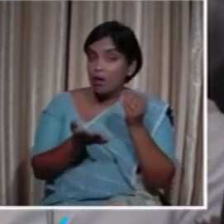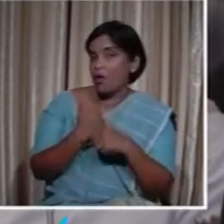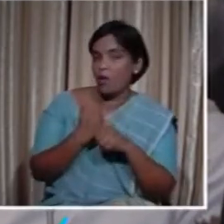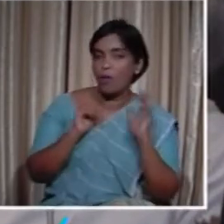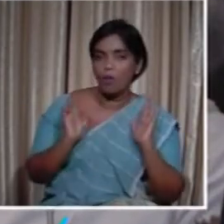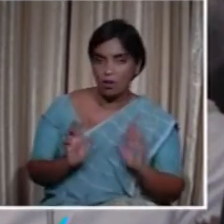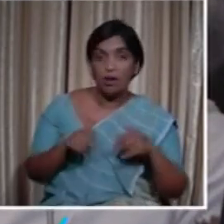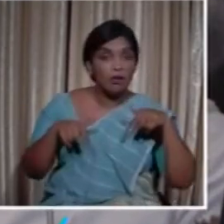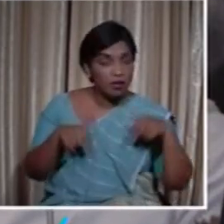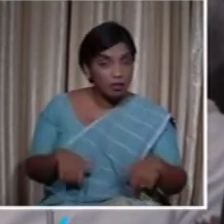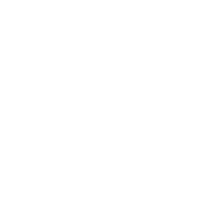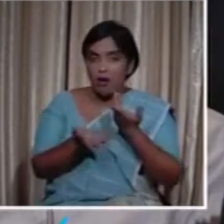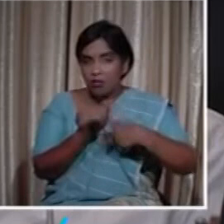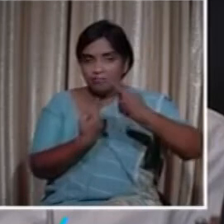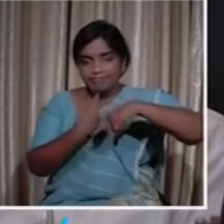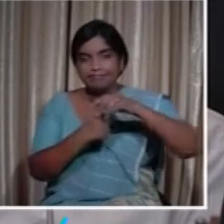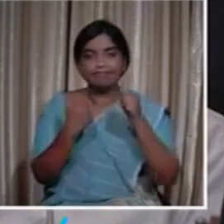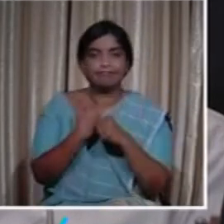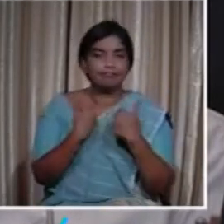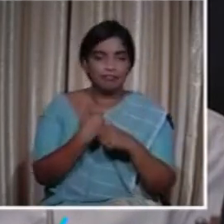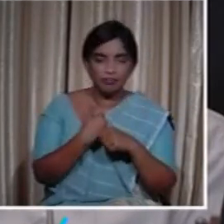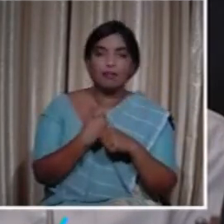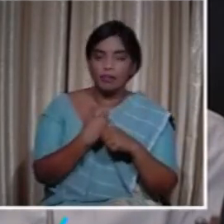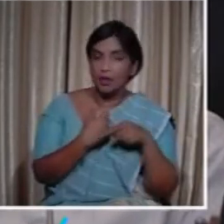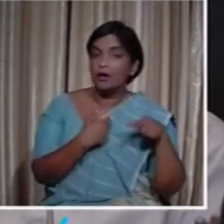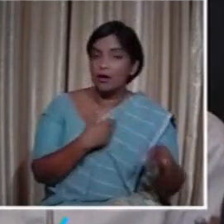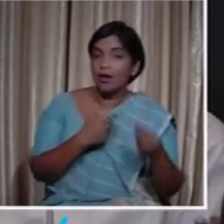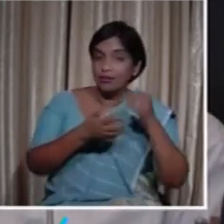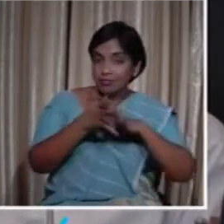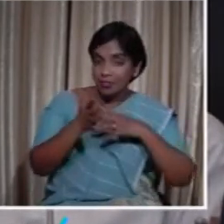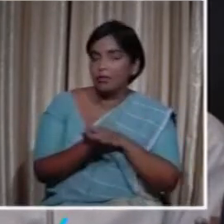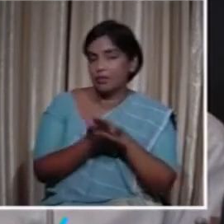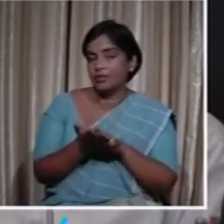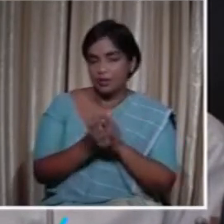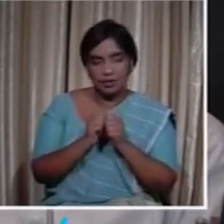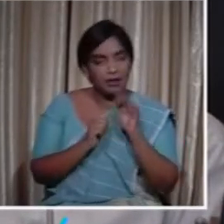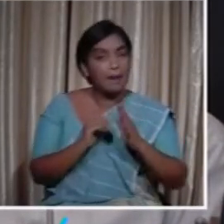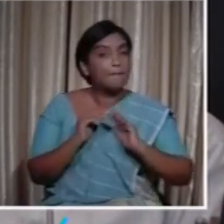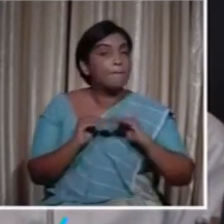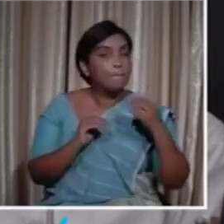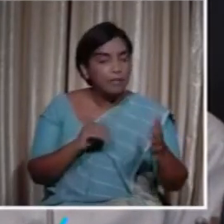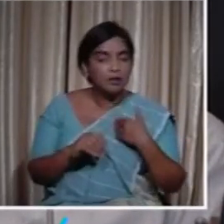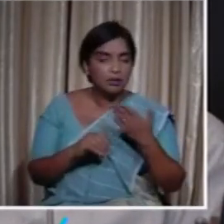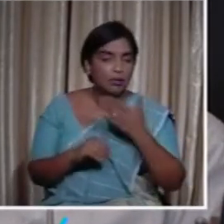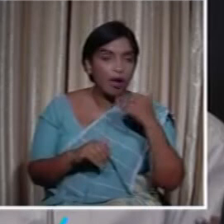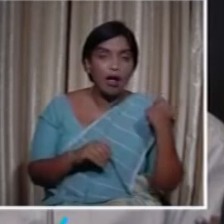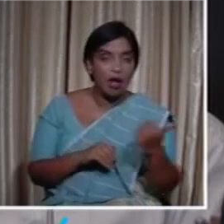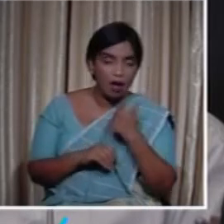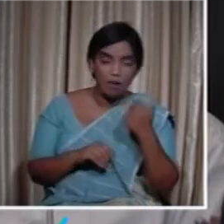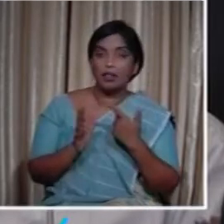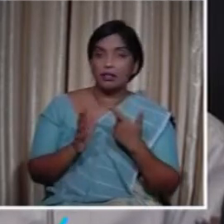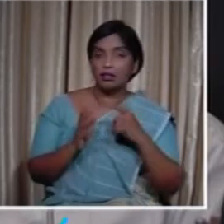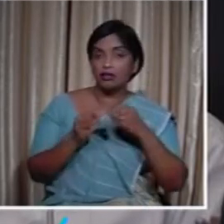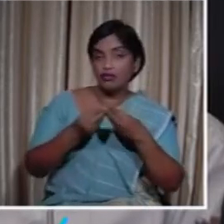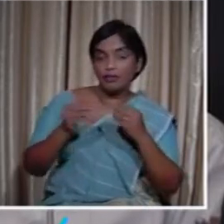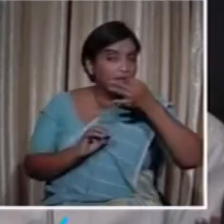system needs to be overhauled. This is what we are doing now, resetting the system. The interim budget is the first step in rebuilding the system. Once we have taken